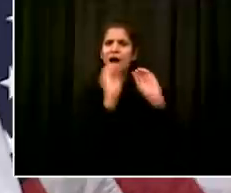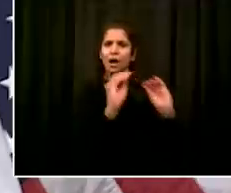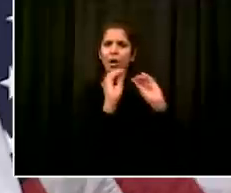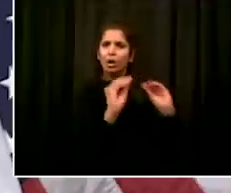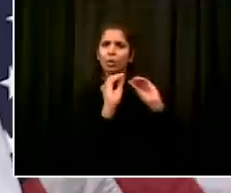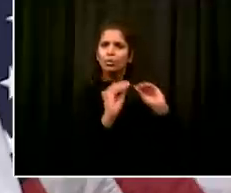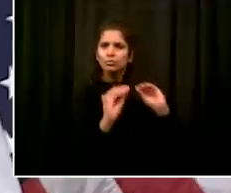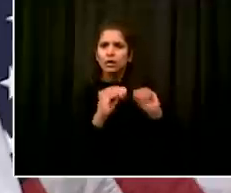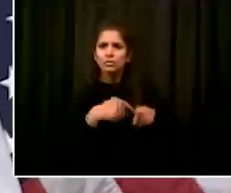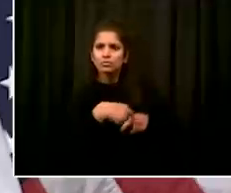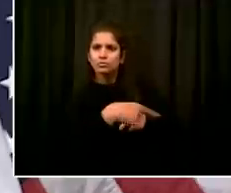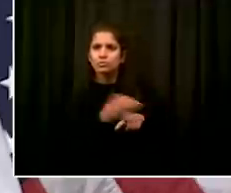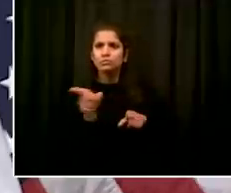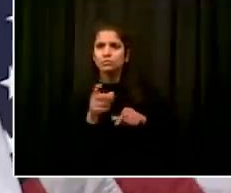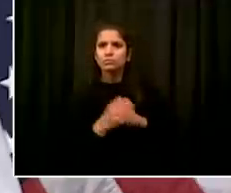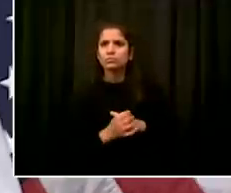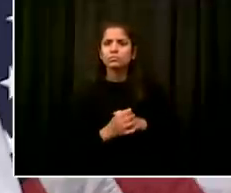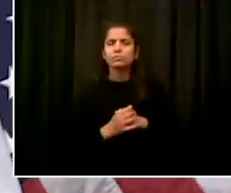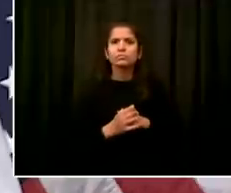So,